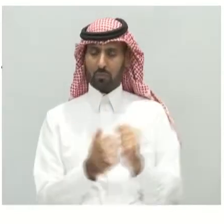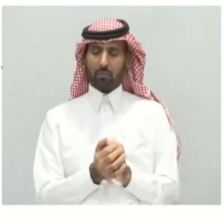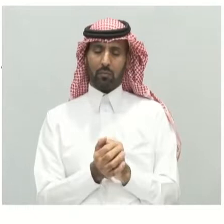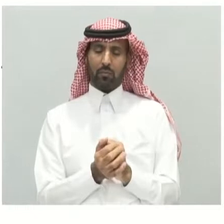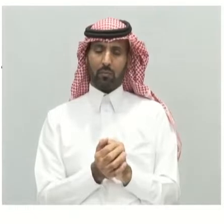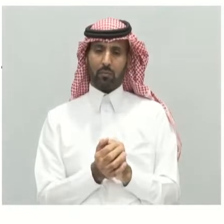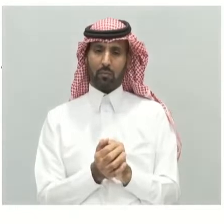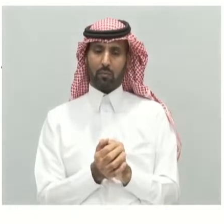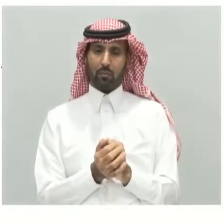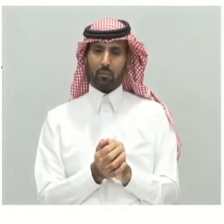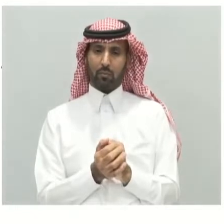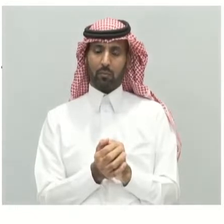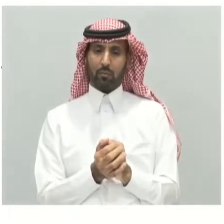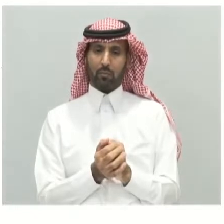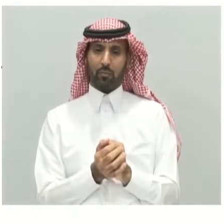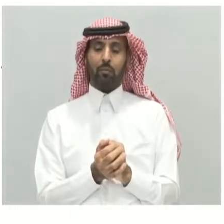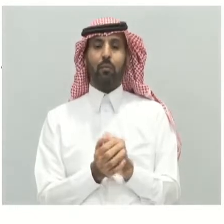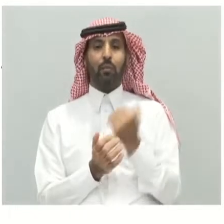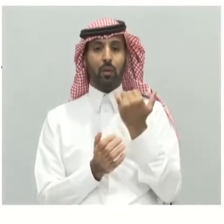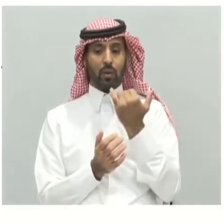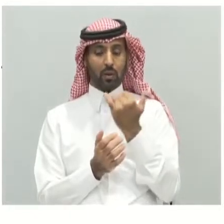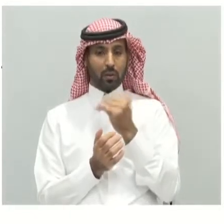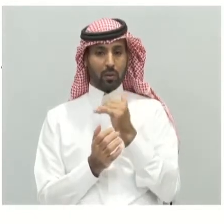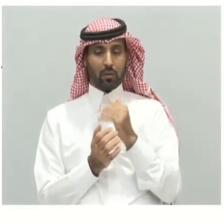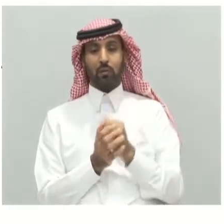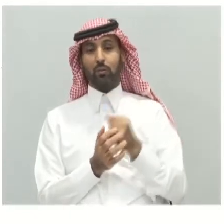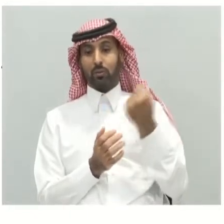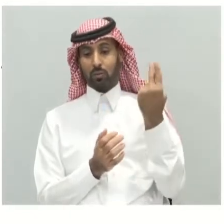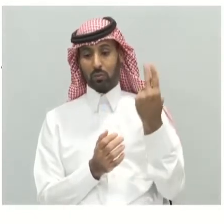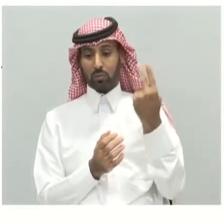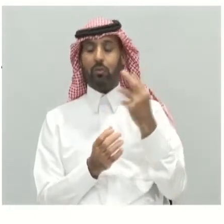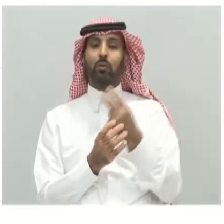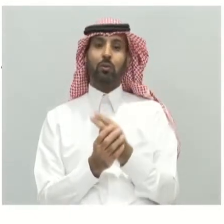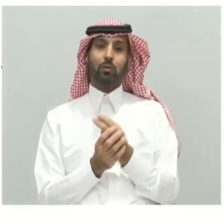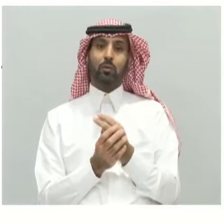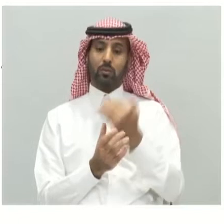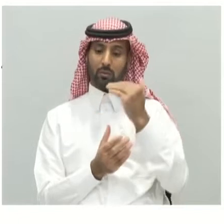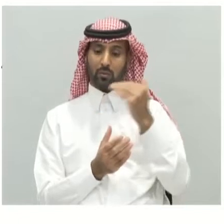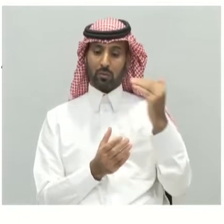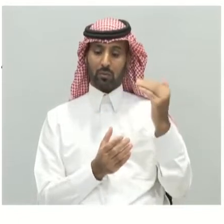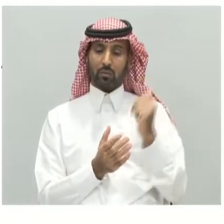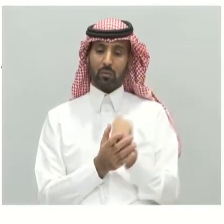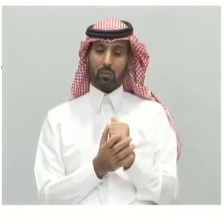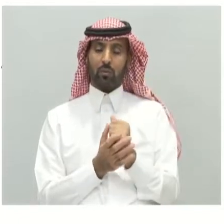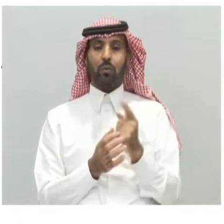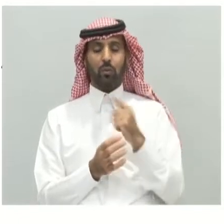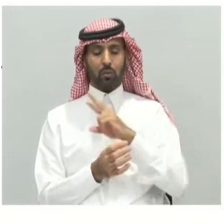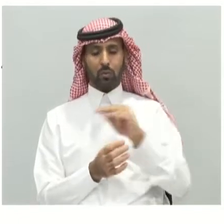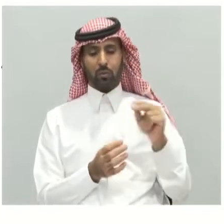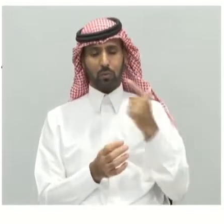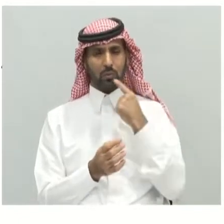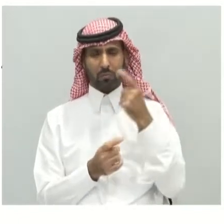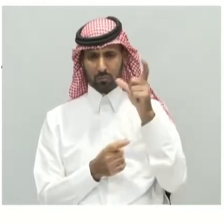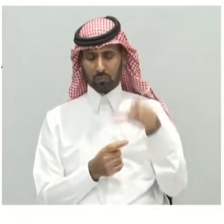the sentence? In English, we have two types of verb when we are talking about the past tense. We have